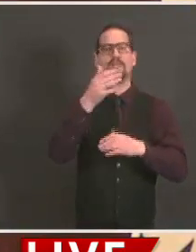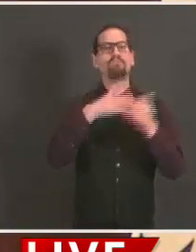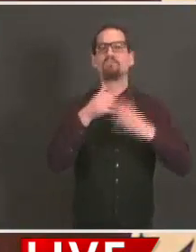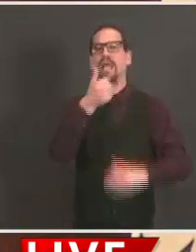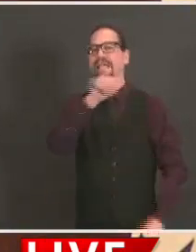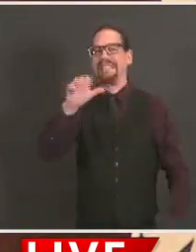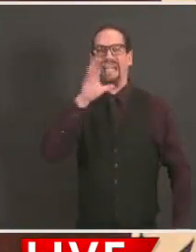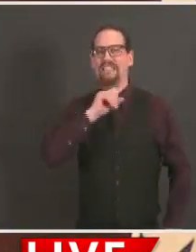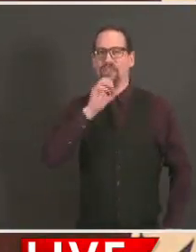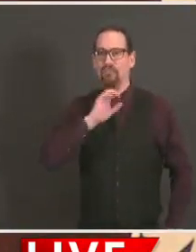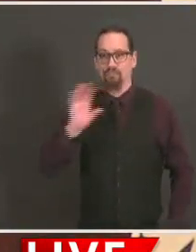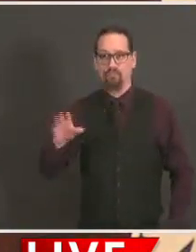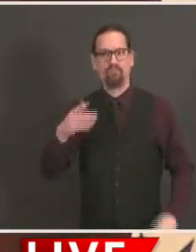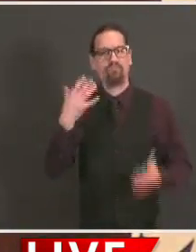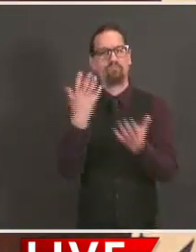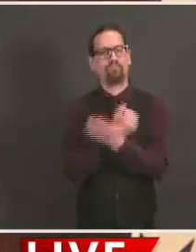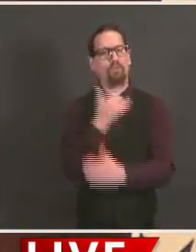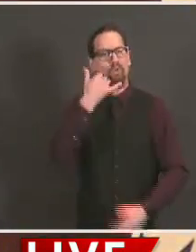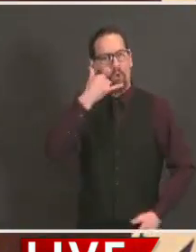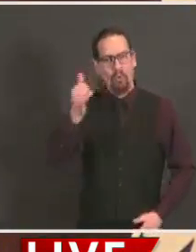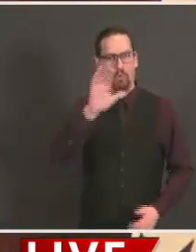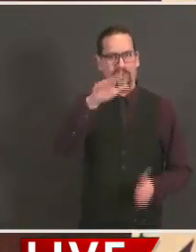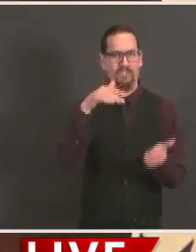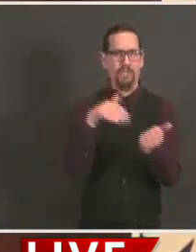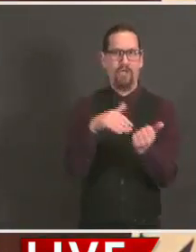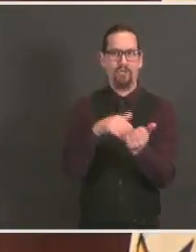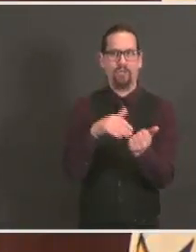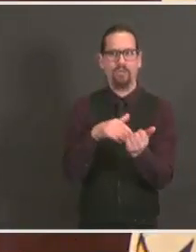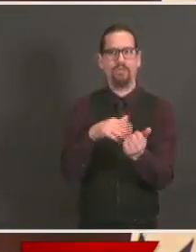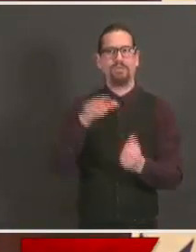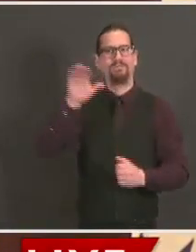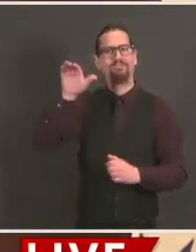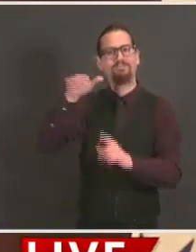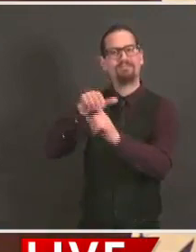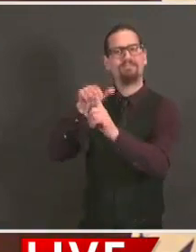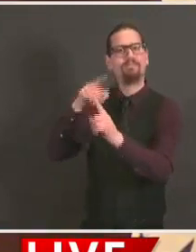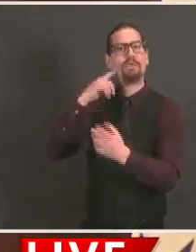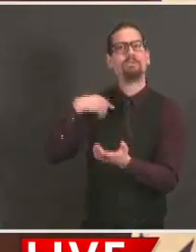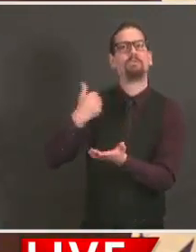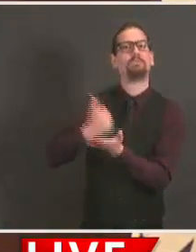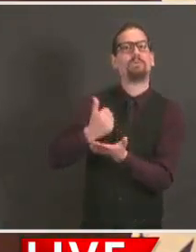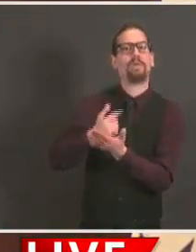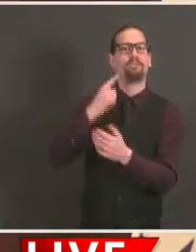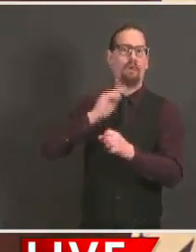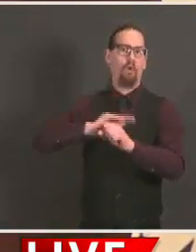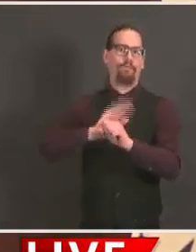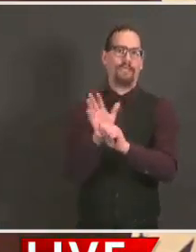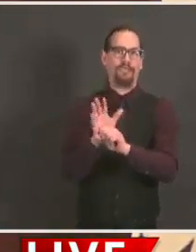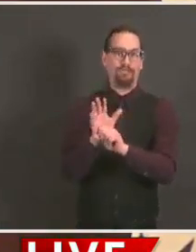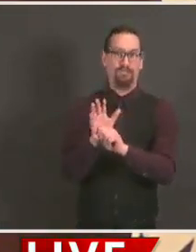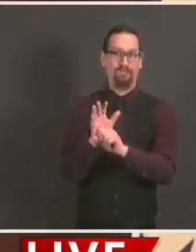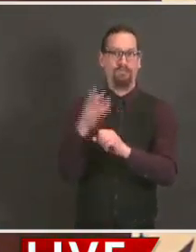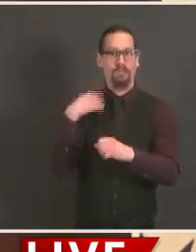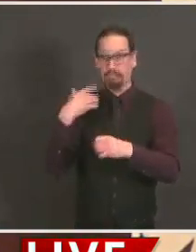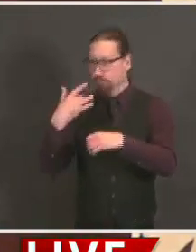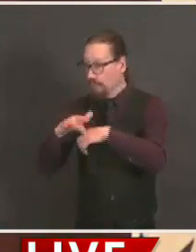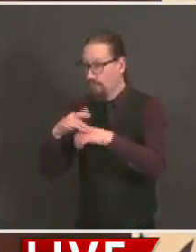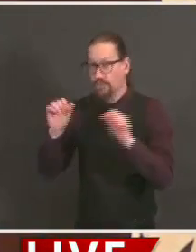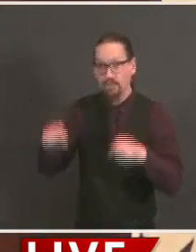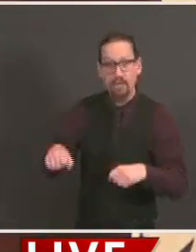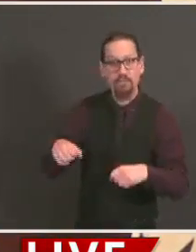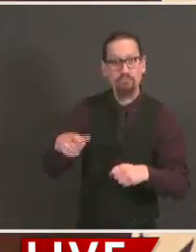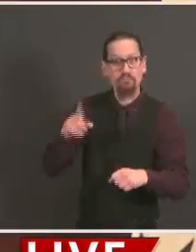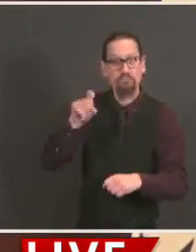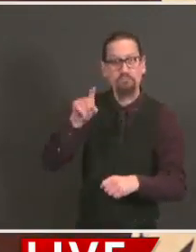call your healthcare provider and ask about treatment for COVID-19 that is available for you. If you don't have a